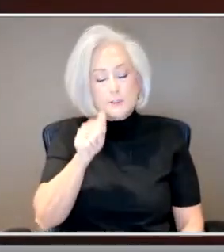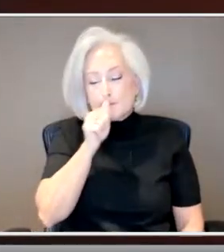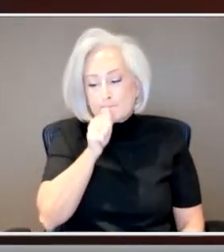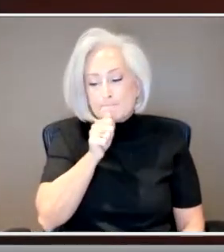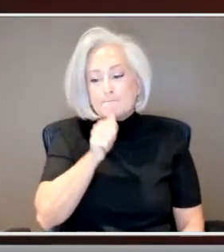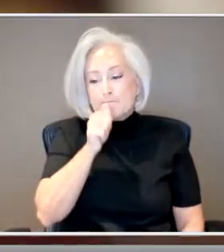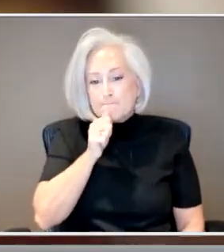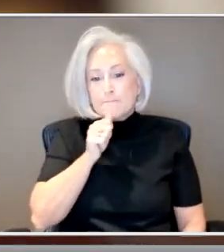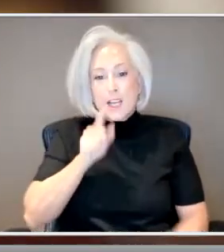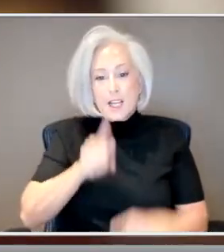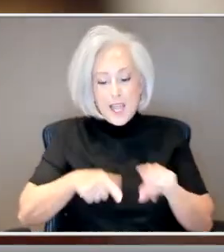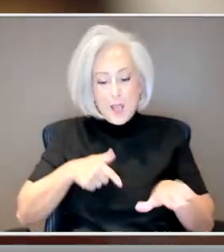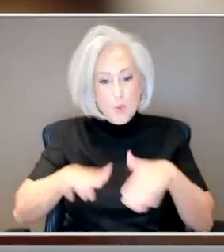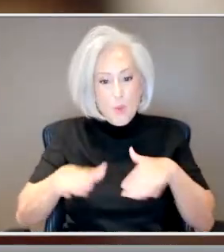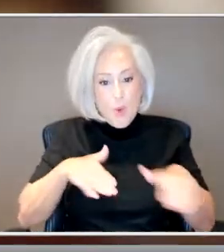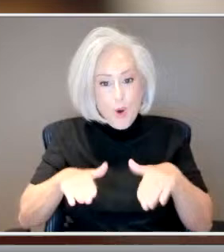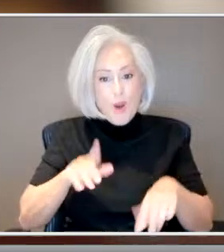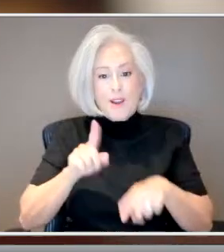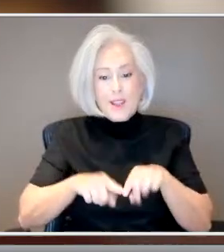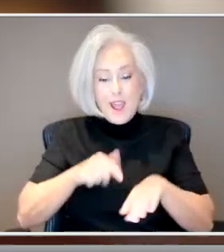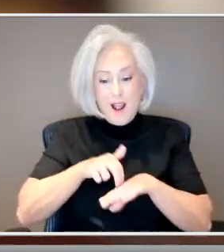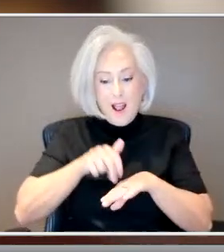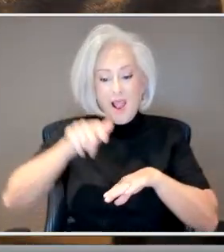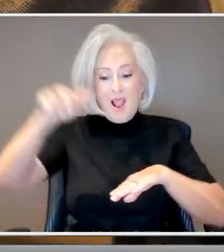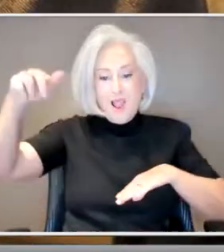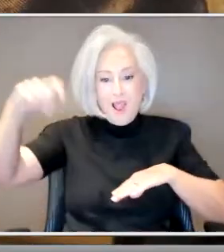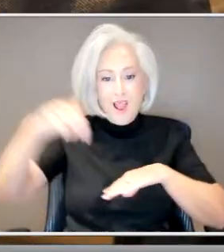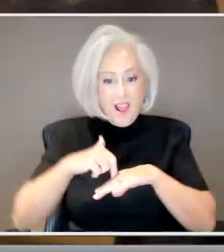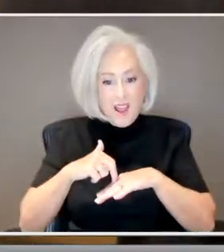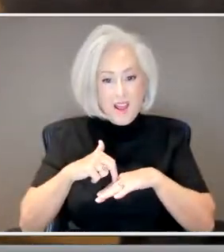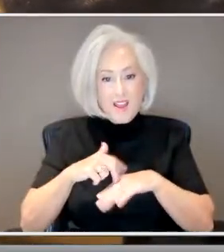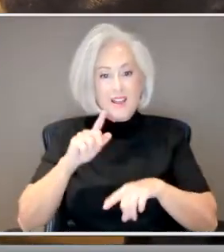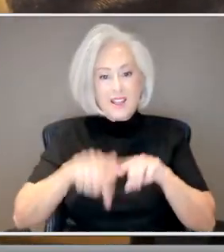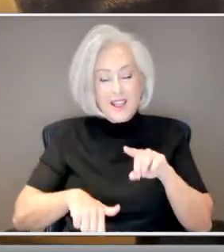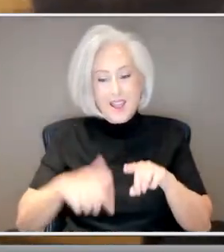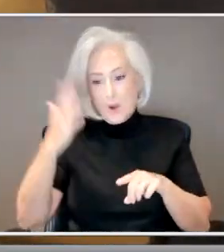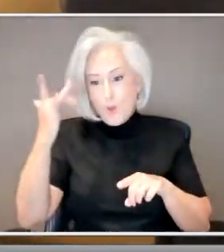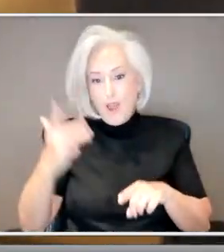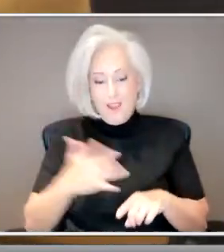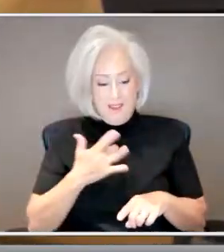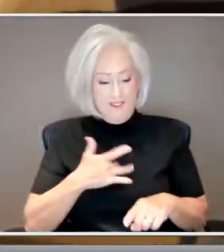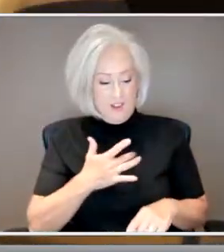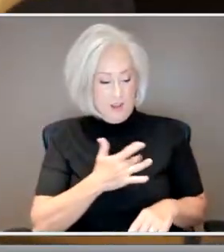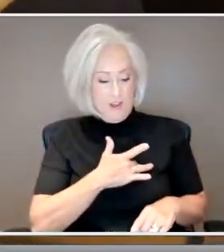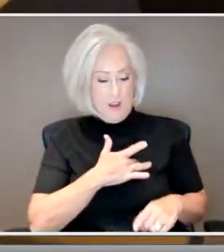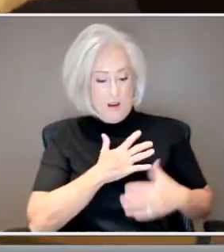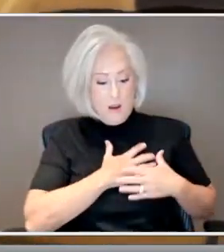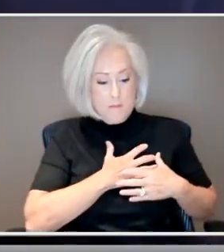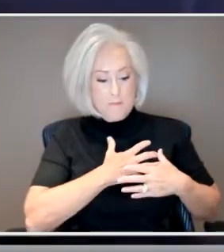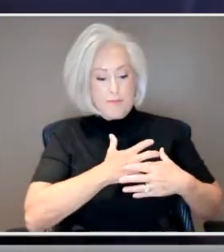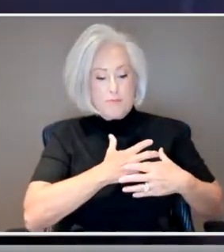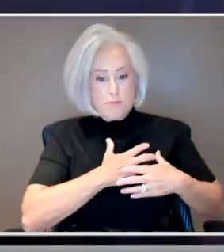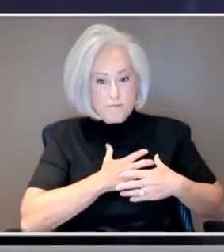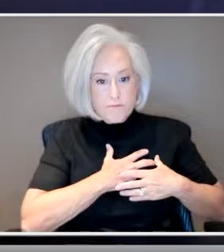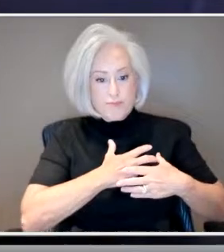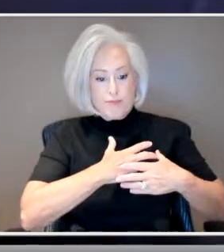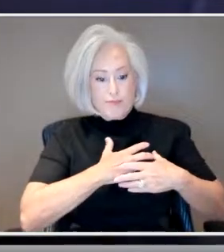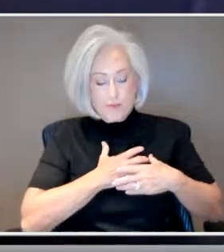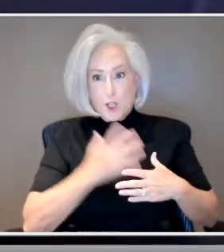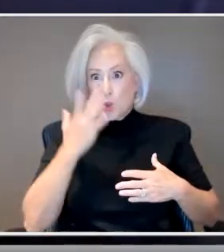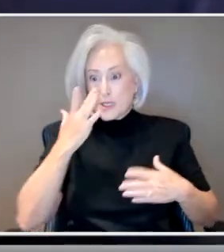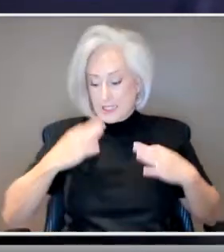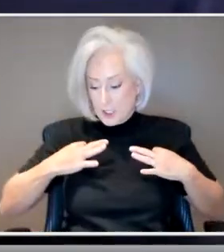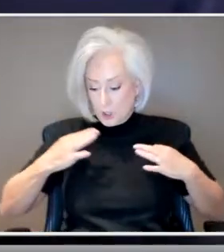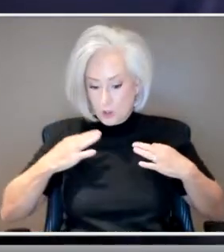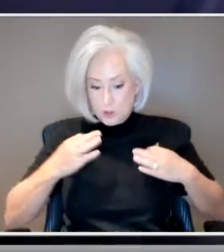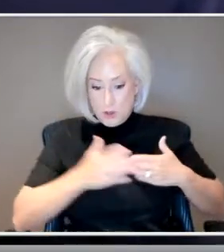like I couldn't do anything. It just felt like my heart was beating outside of my chest. Like you could see like my shirt, it was like moving. At age 20, she had